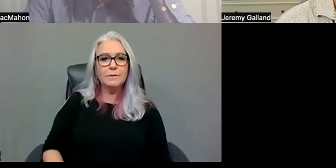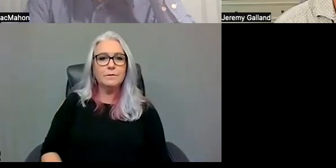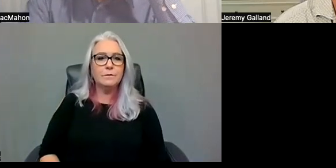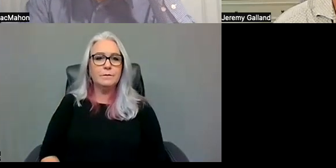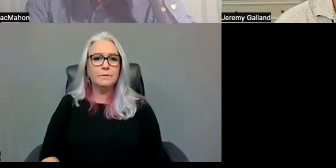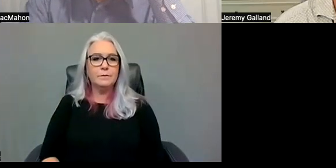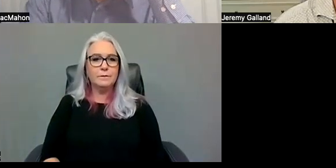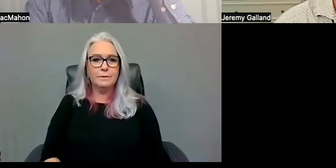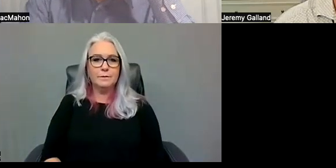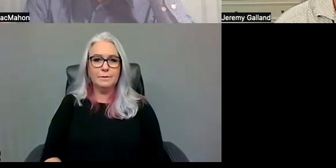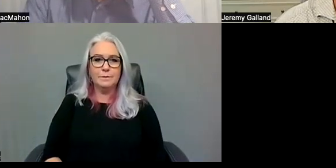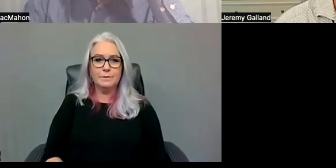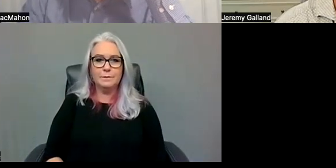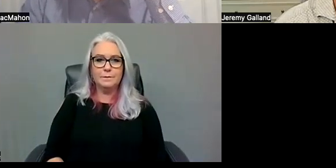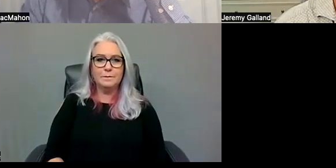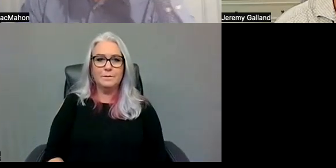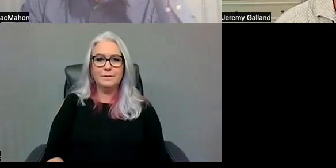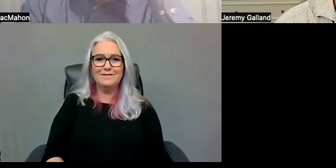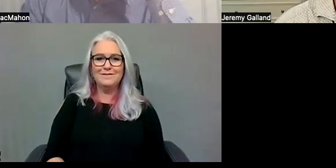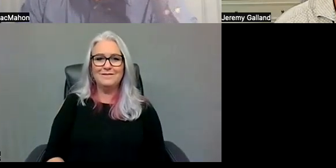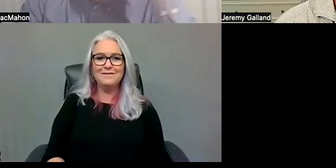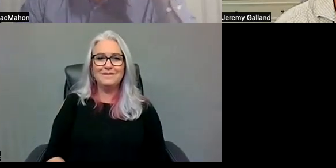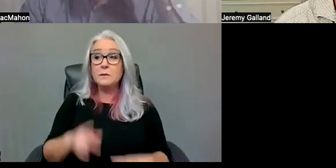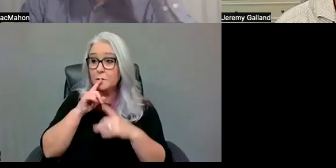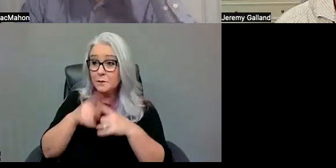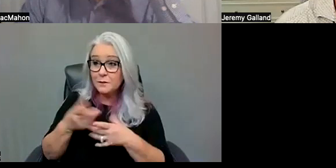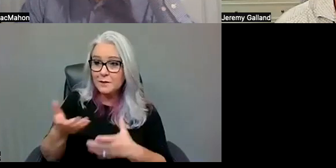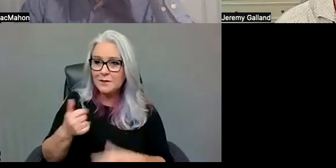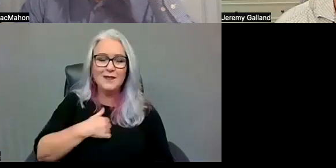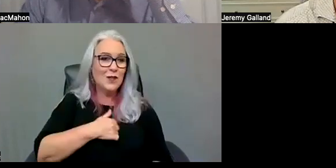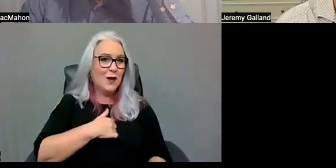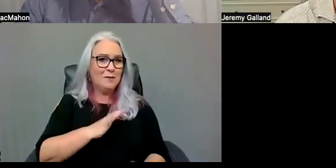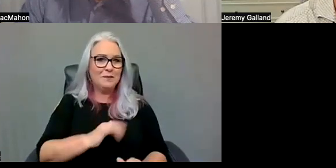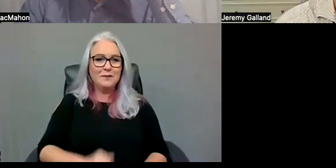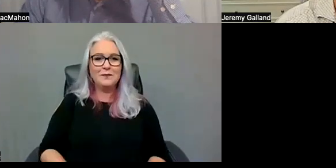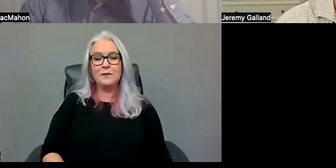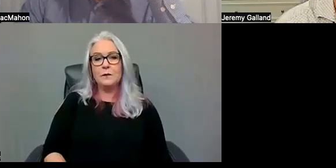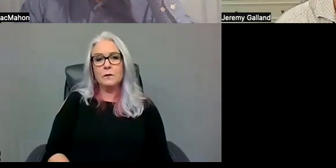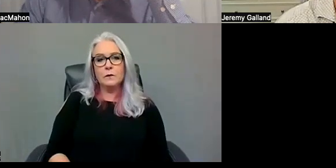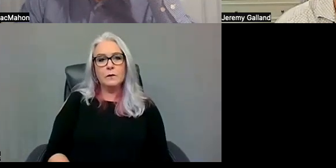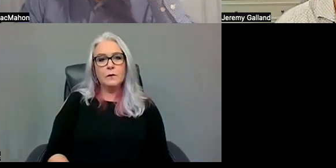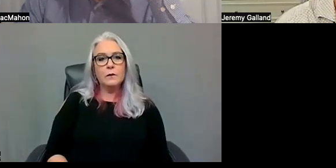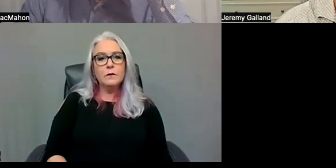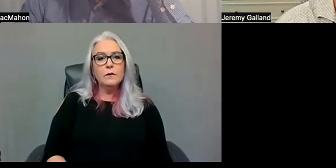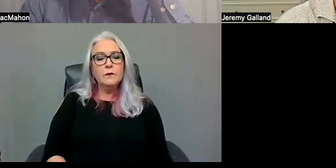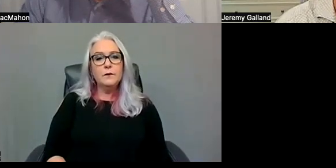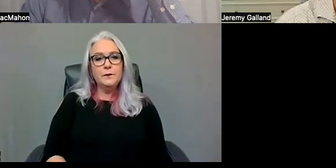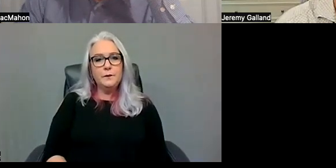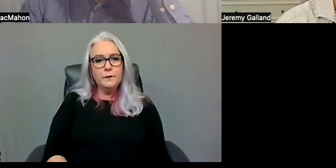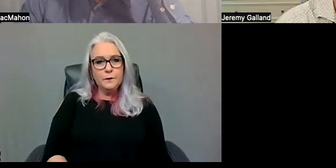You're muted. Theresa, unmute yourself. Yeah, Sorry. there you go. Of course, there